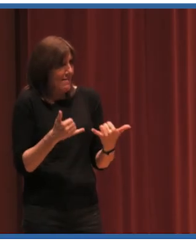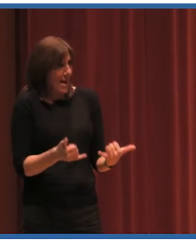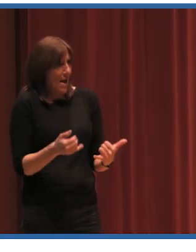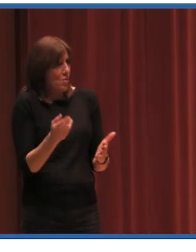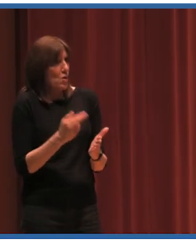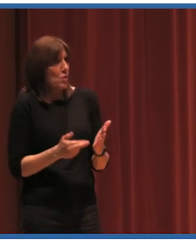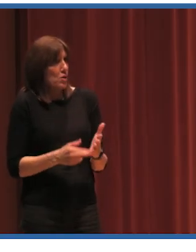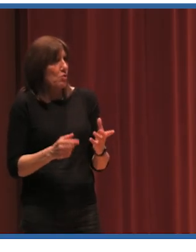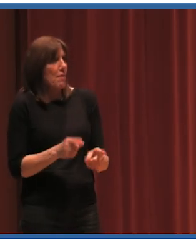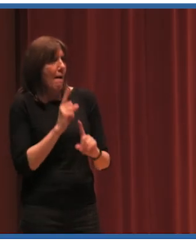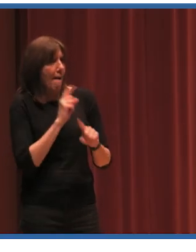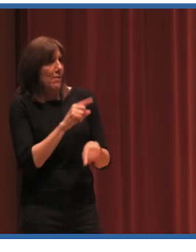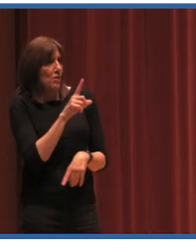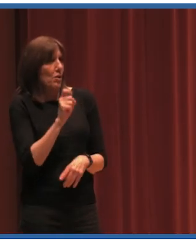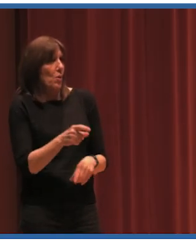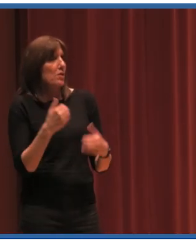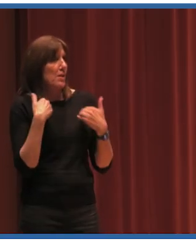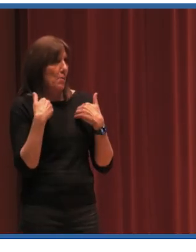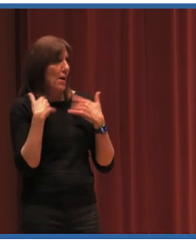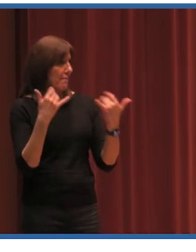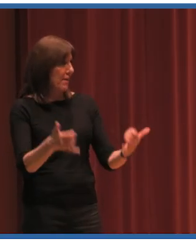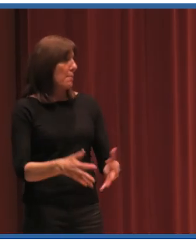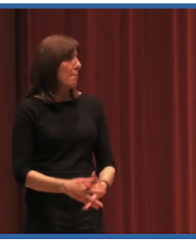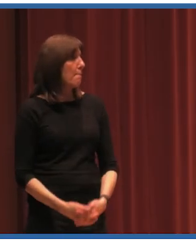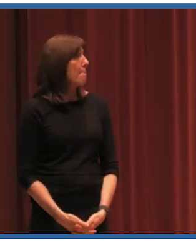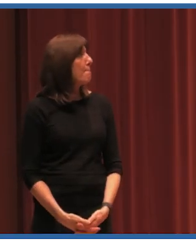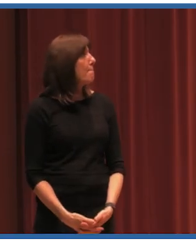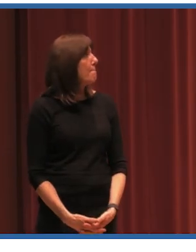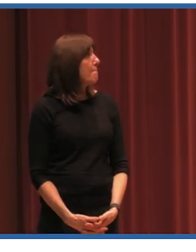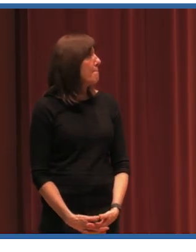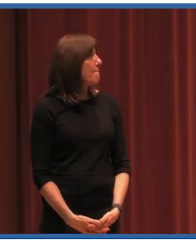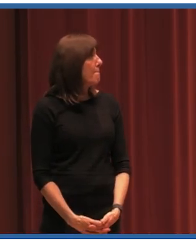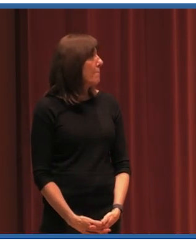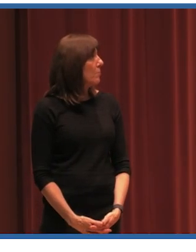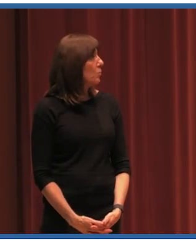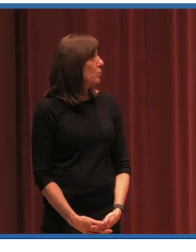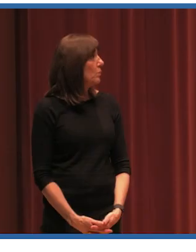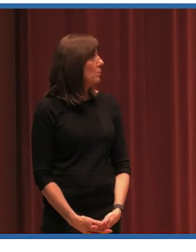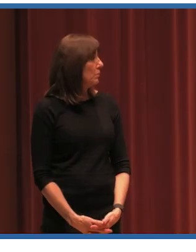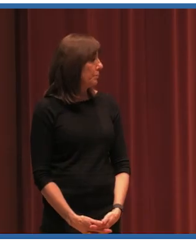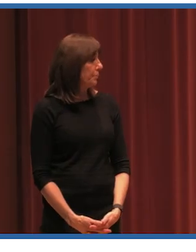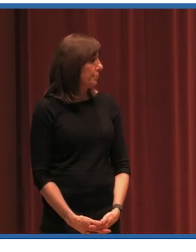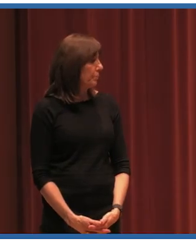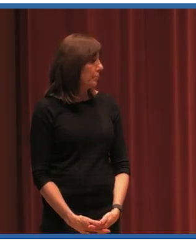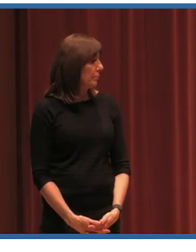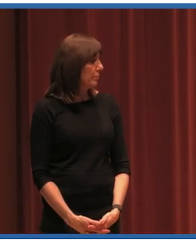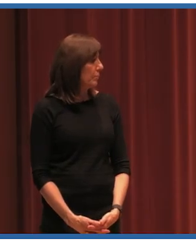look at some of the questions that are on the top of people's minds. Wonderful, thank you.